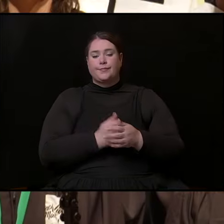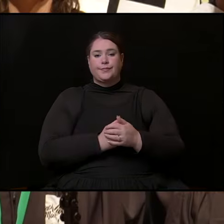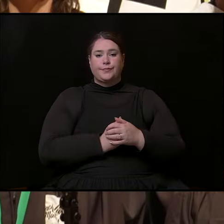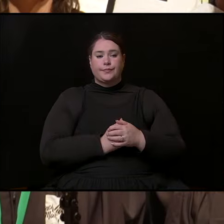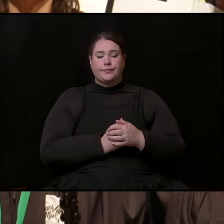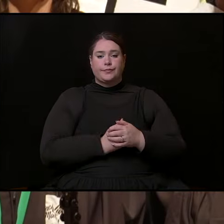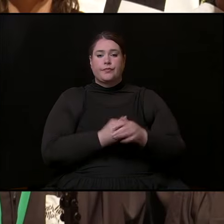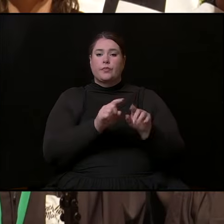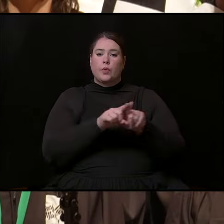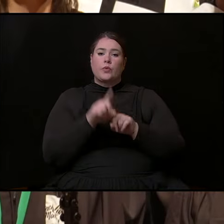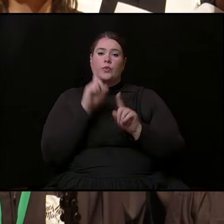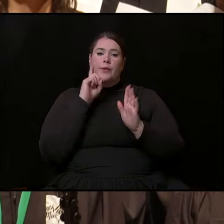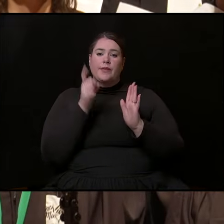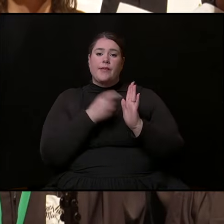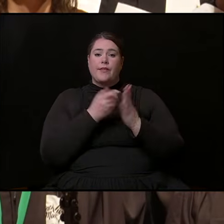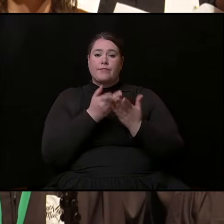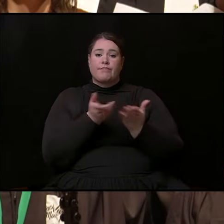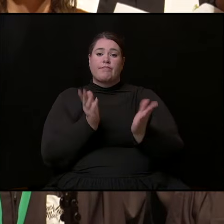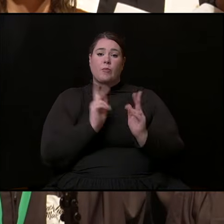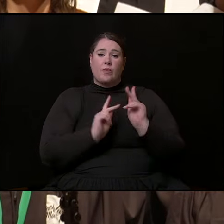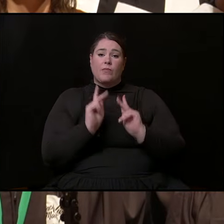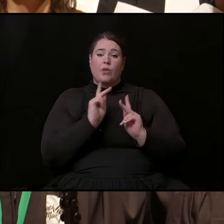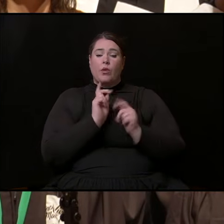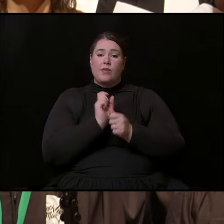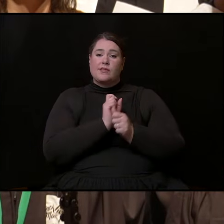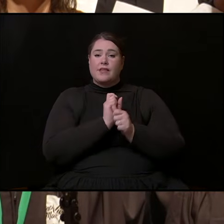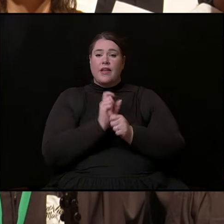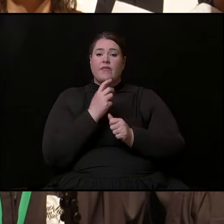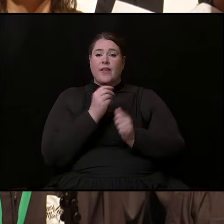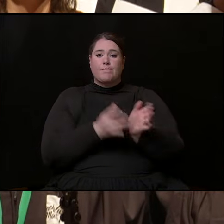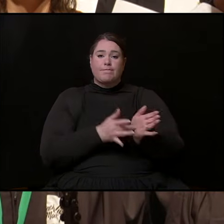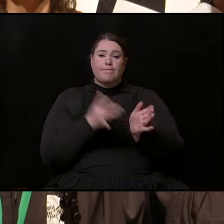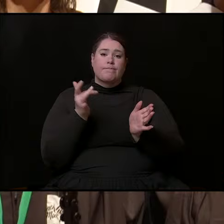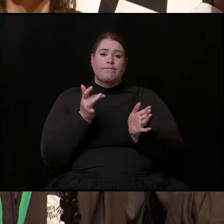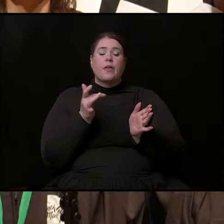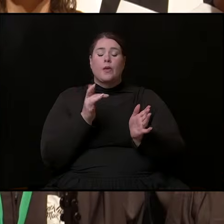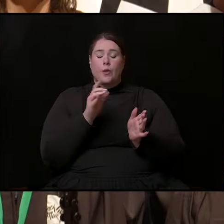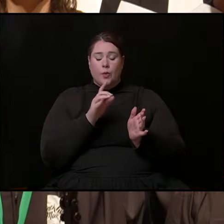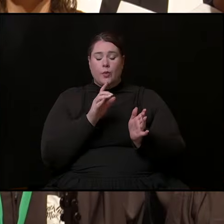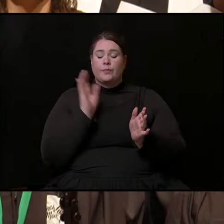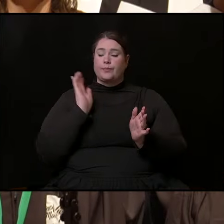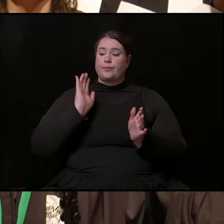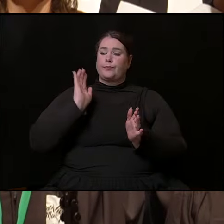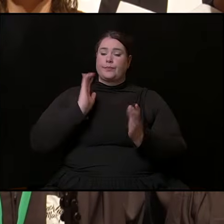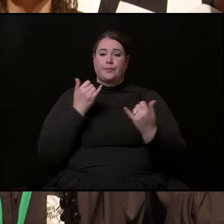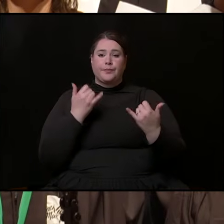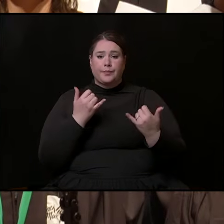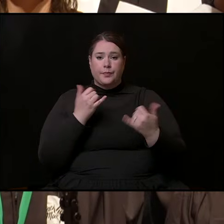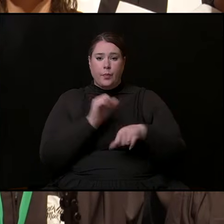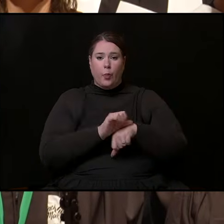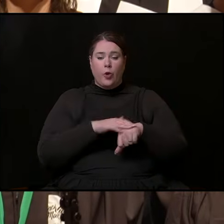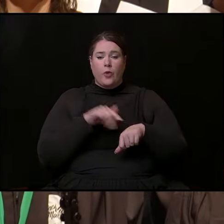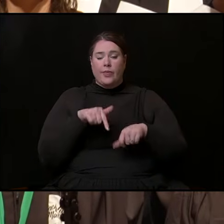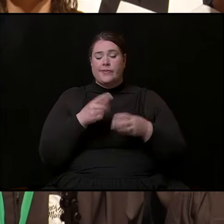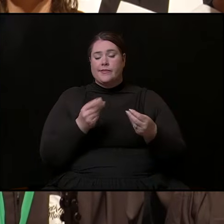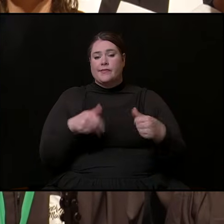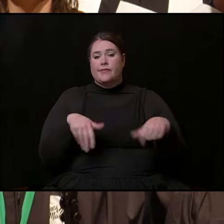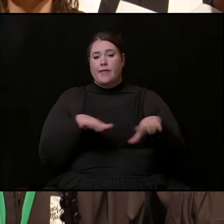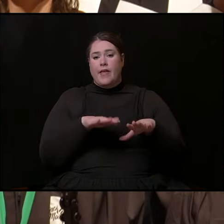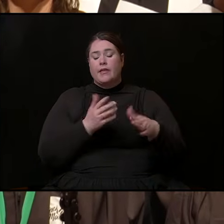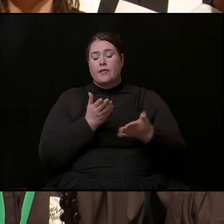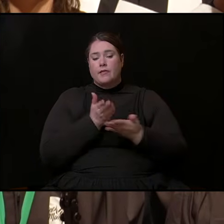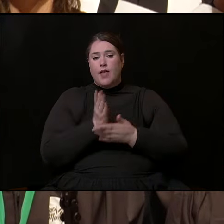We also acknowledge the people, enslaved and exploited, who did and do work on this land, enabling us to